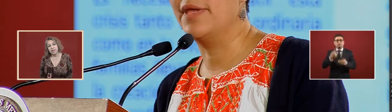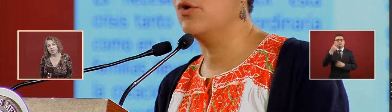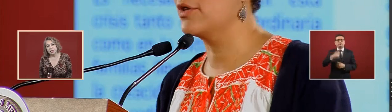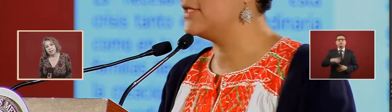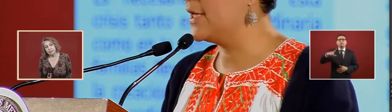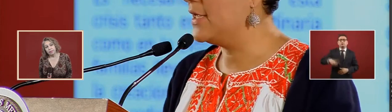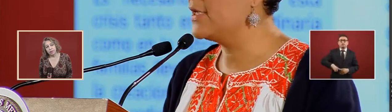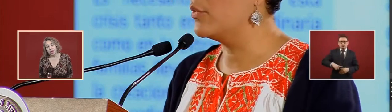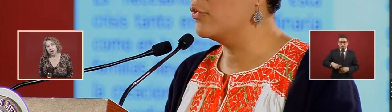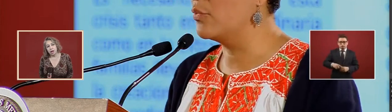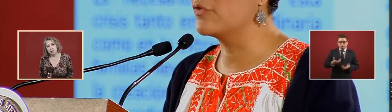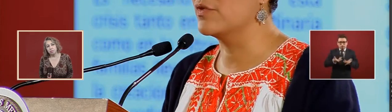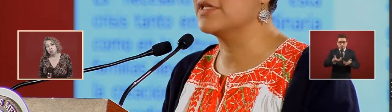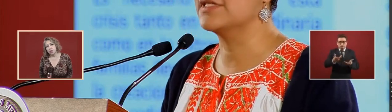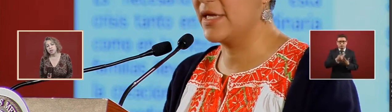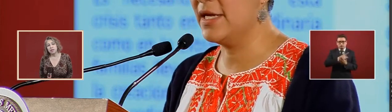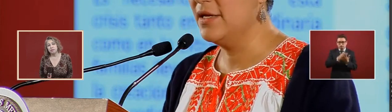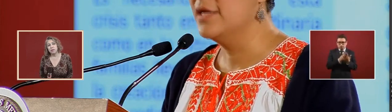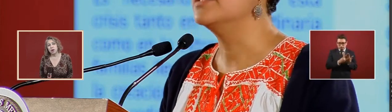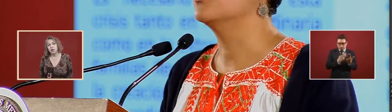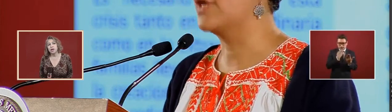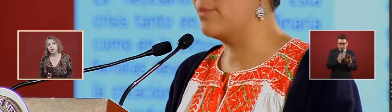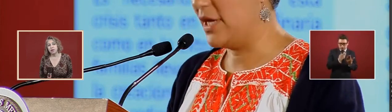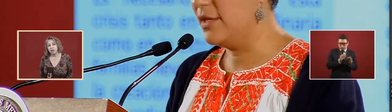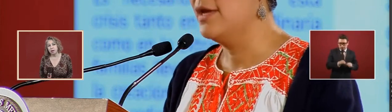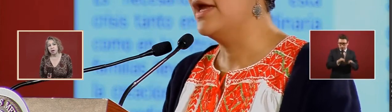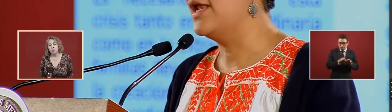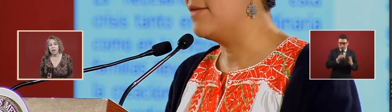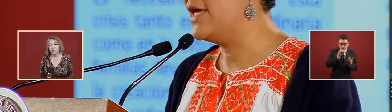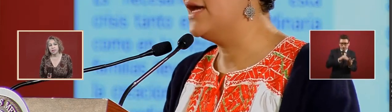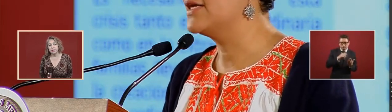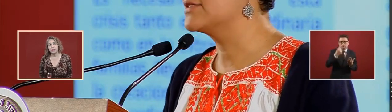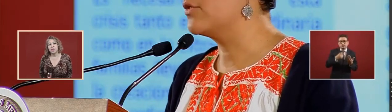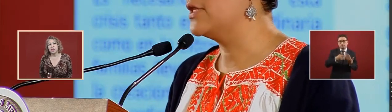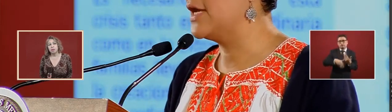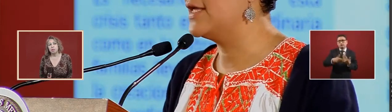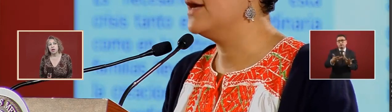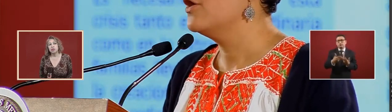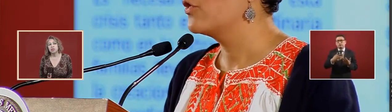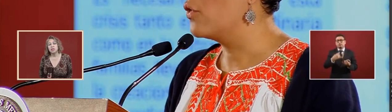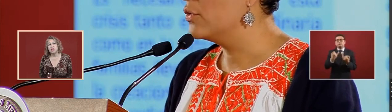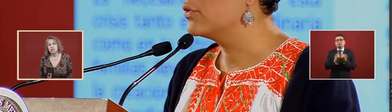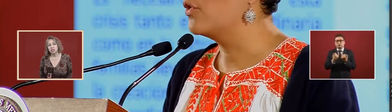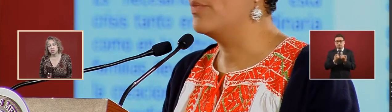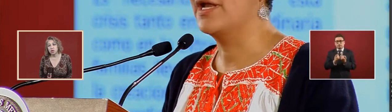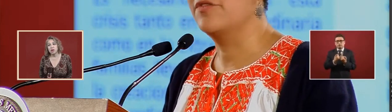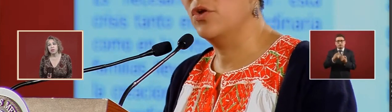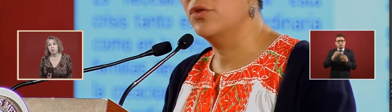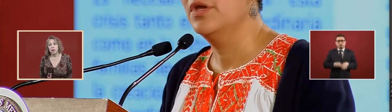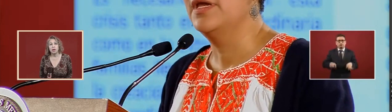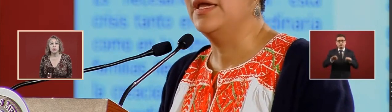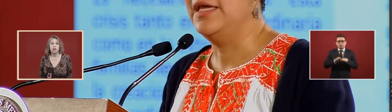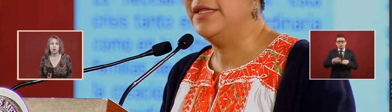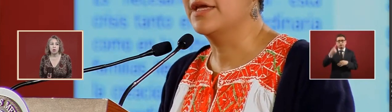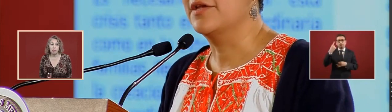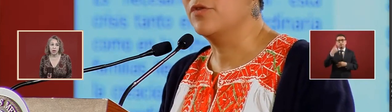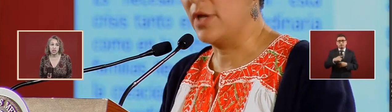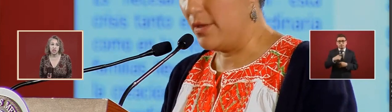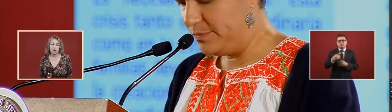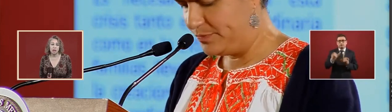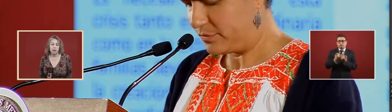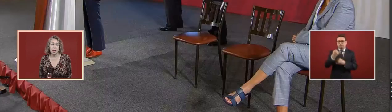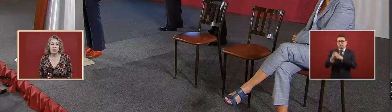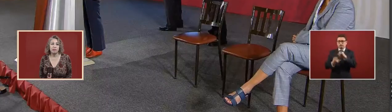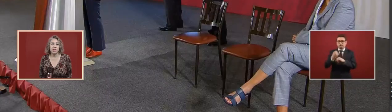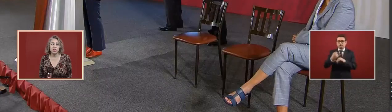generate more than the ordinary ways, but also in the extraordinary way with the